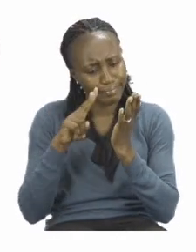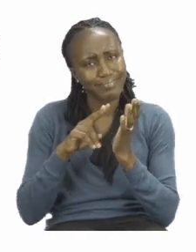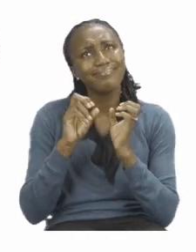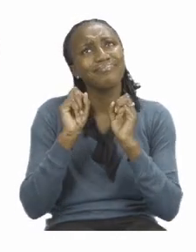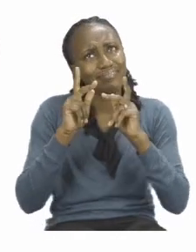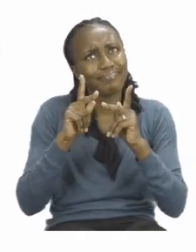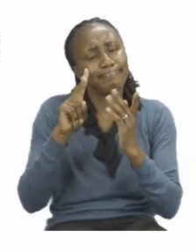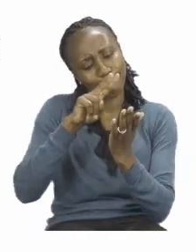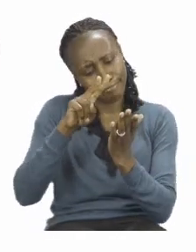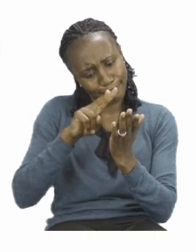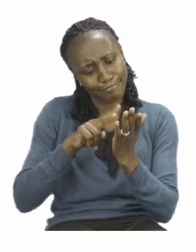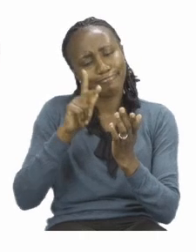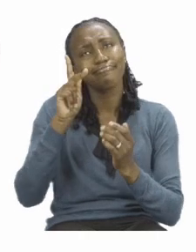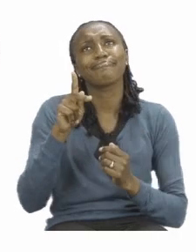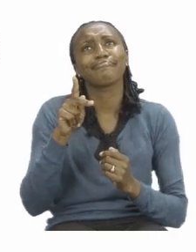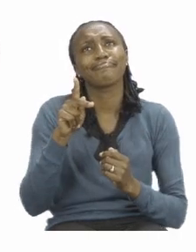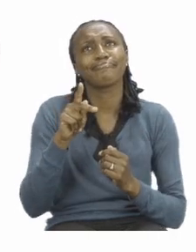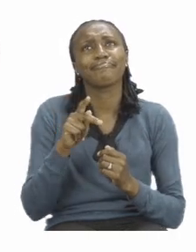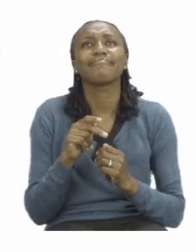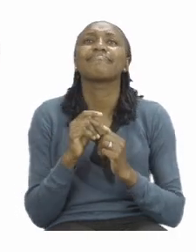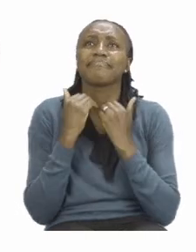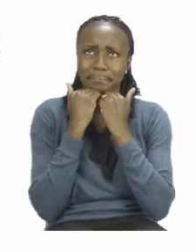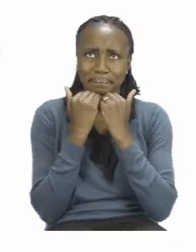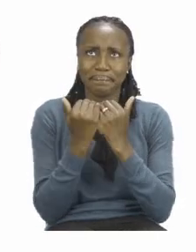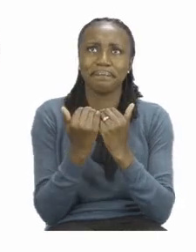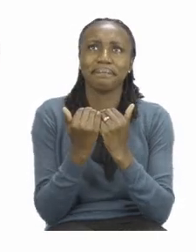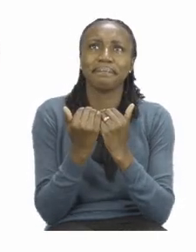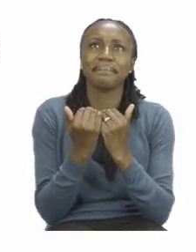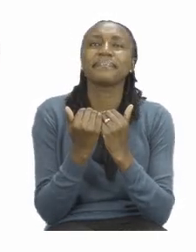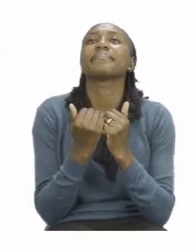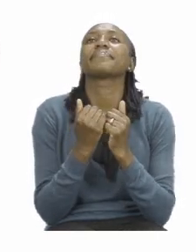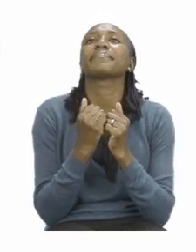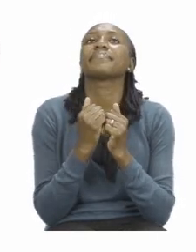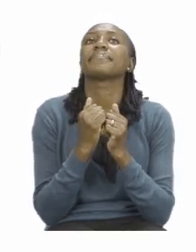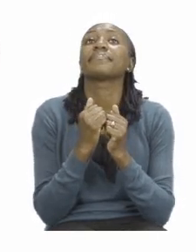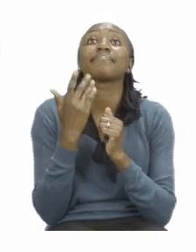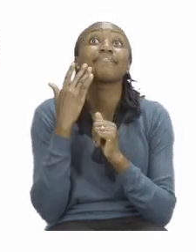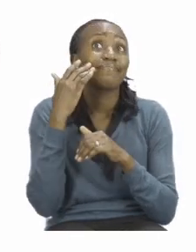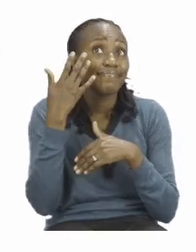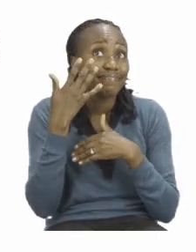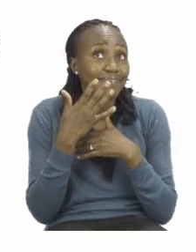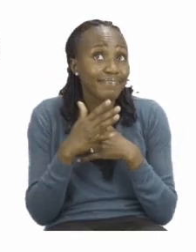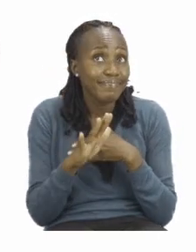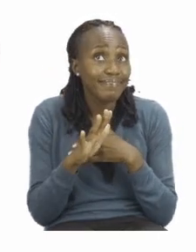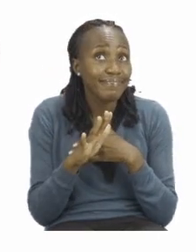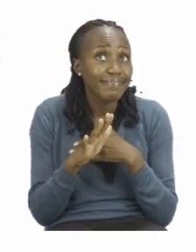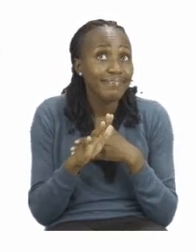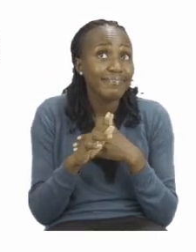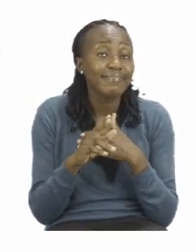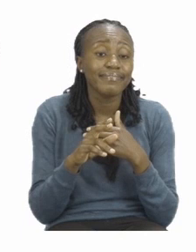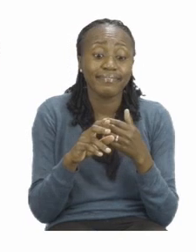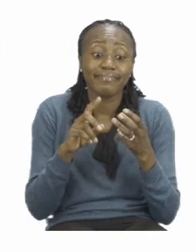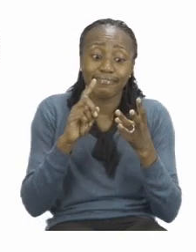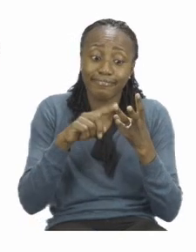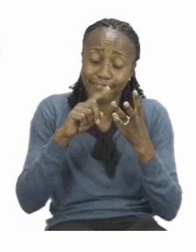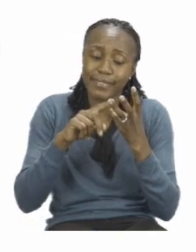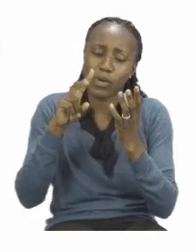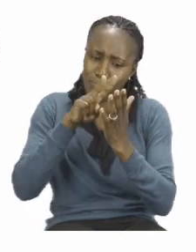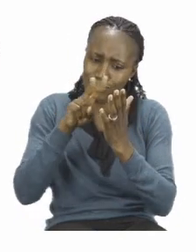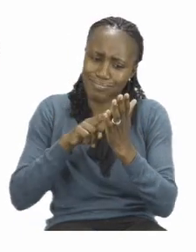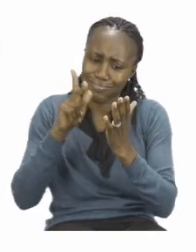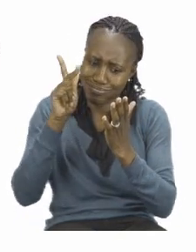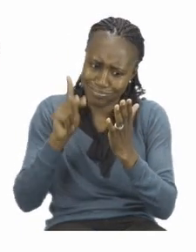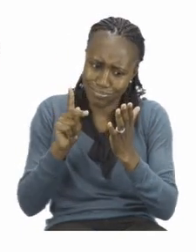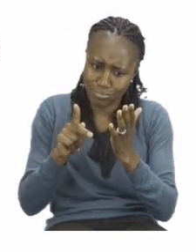you're done, that's okay too. Make sure that when you're done though, you read it for a third and